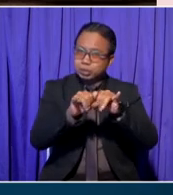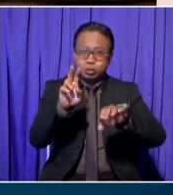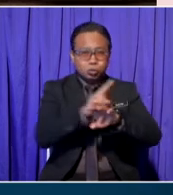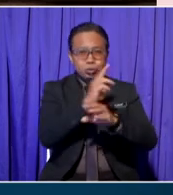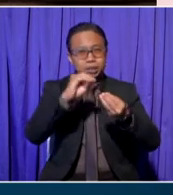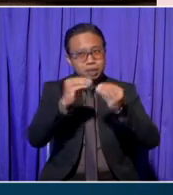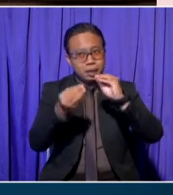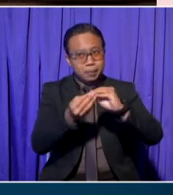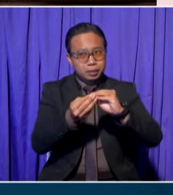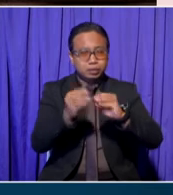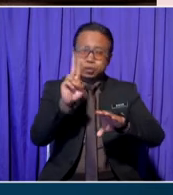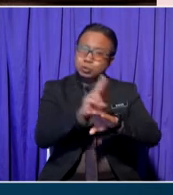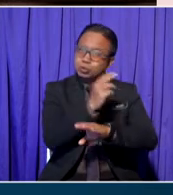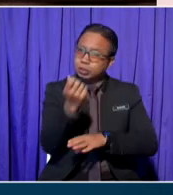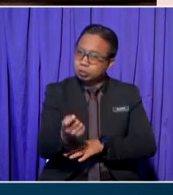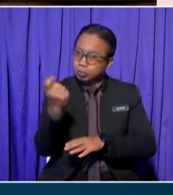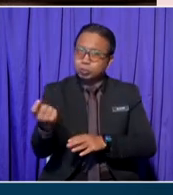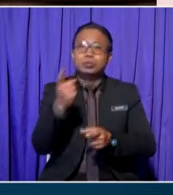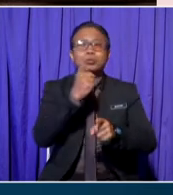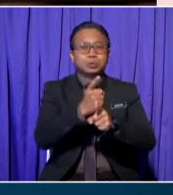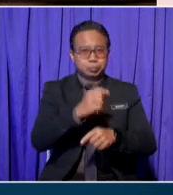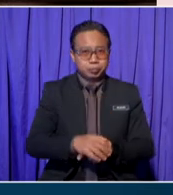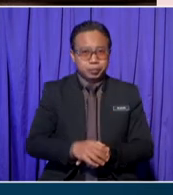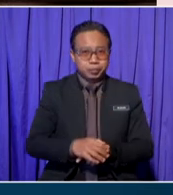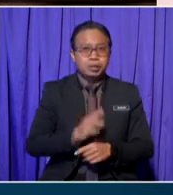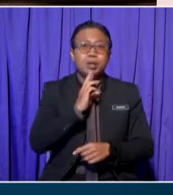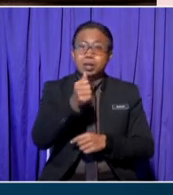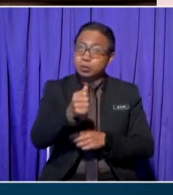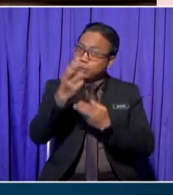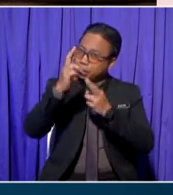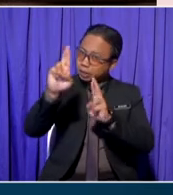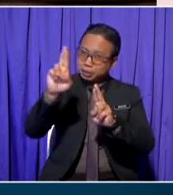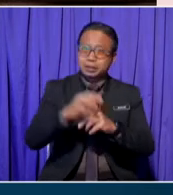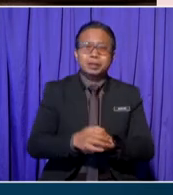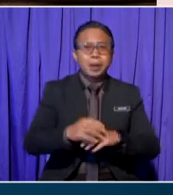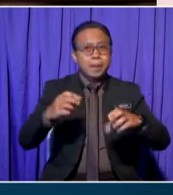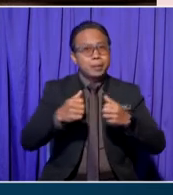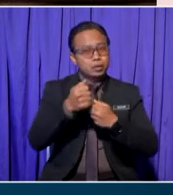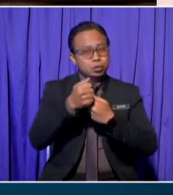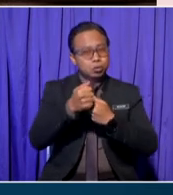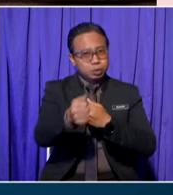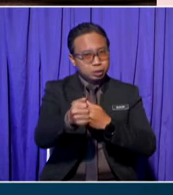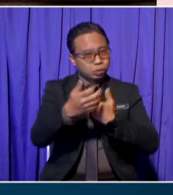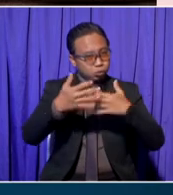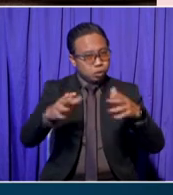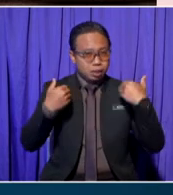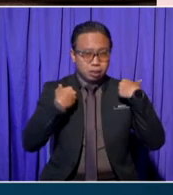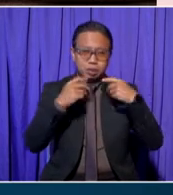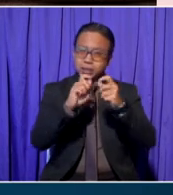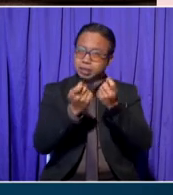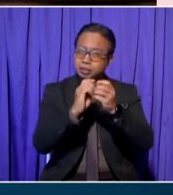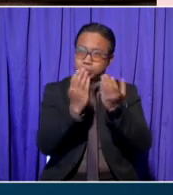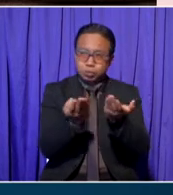numbers using appropriate tools. Are you ready? Make sure you have your science